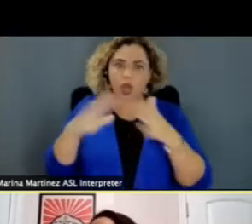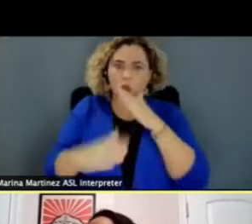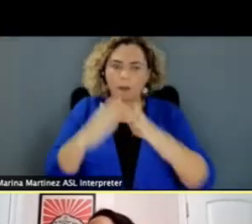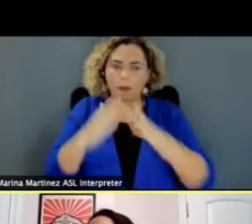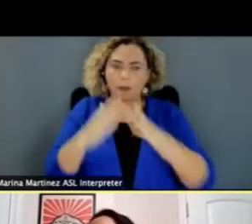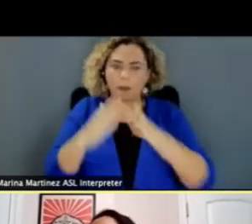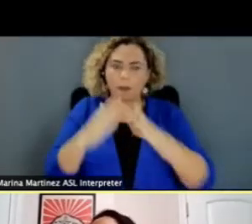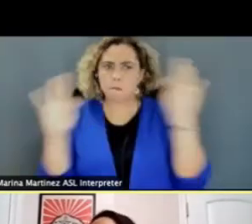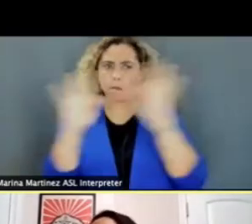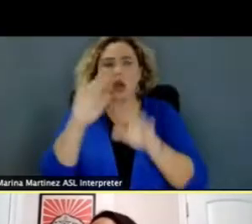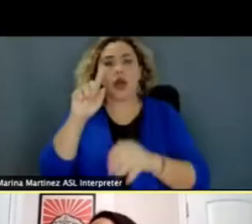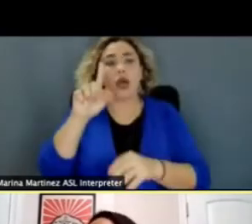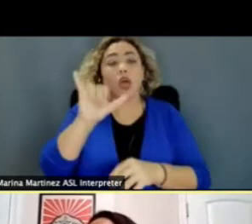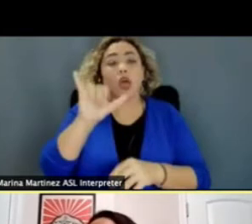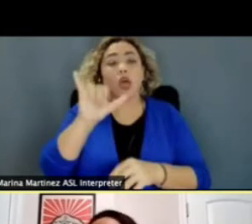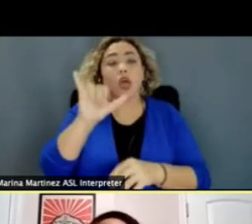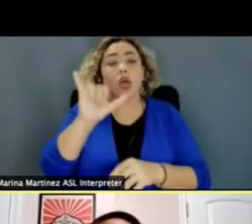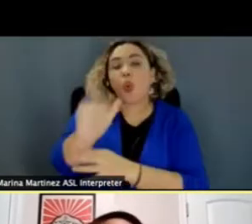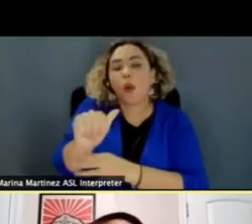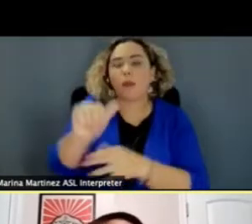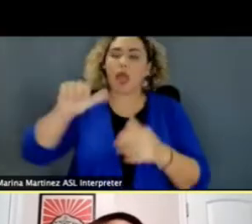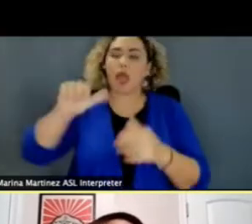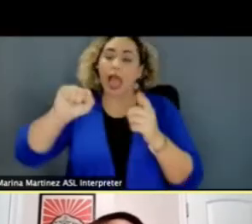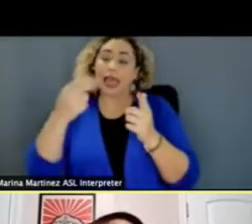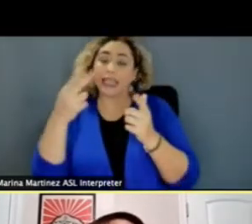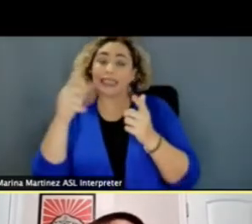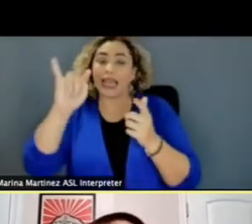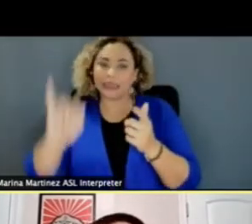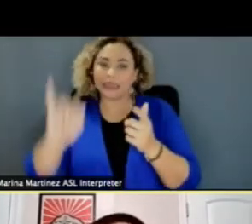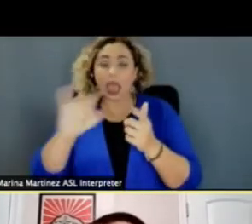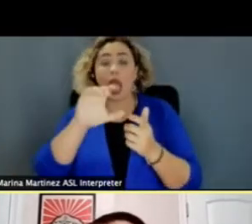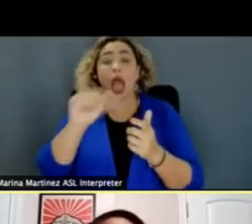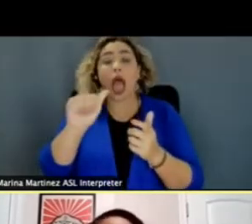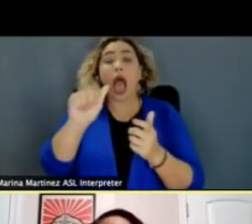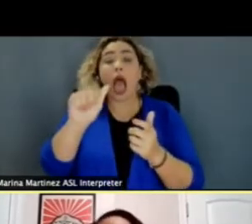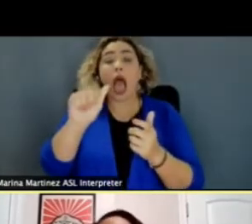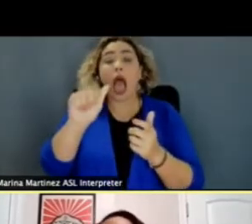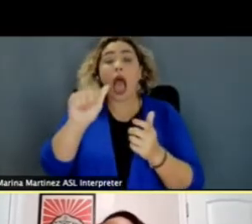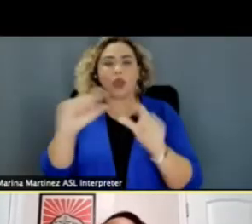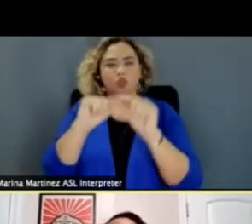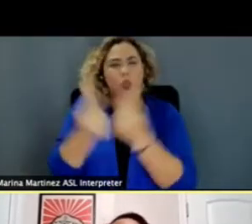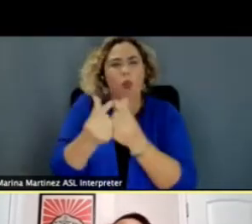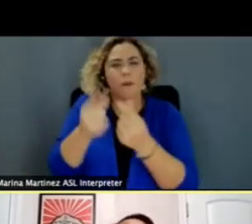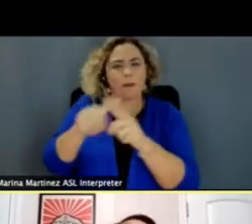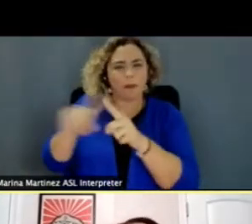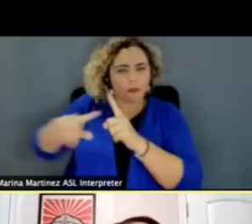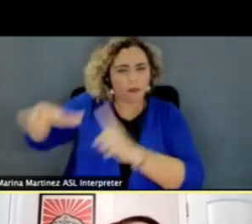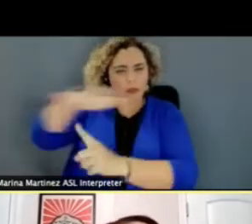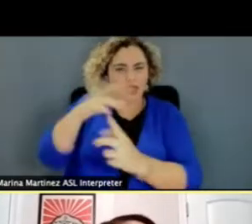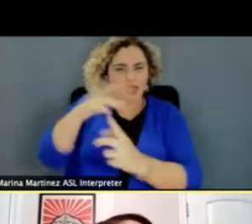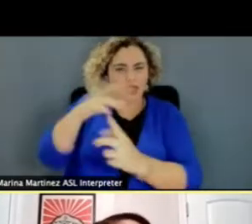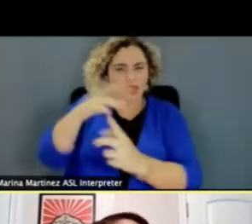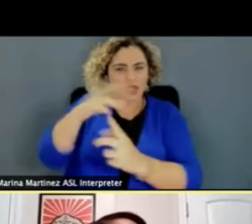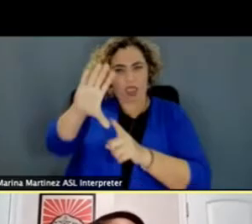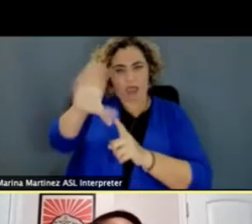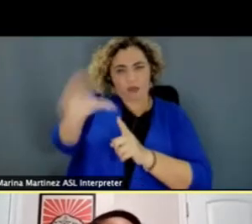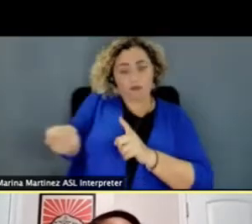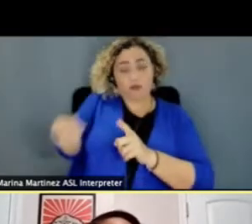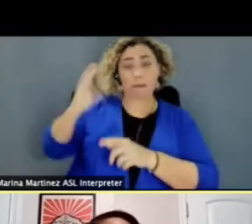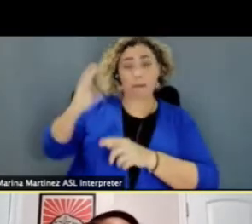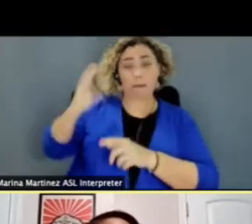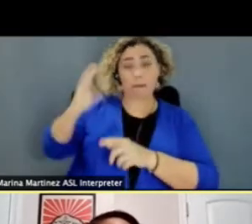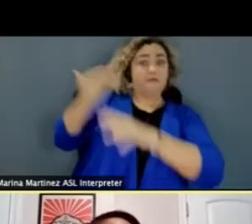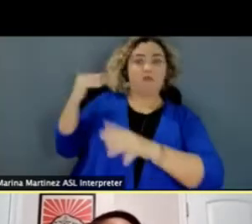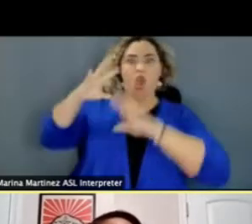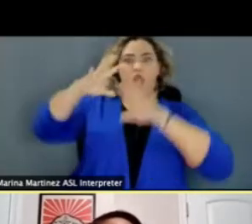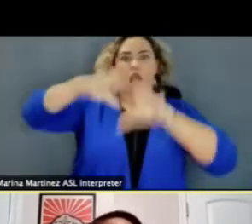including Yoruba, Ashanti, and Akan cultural groups. So since pre-colonialism,